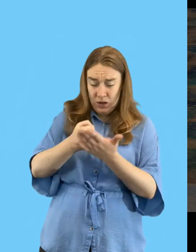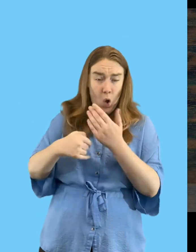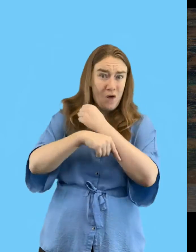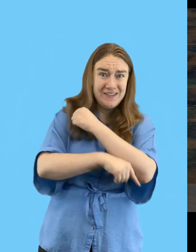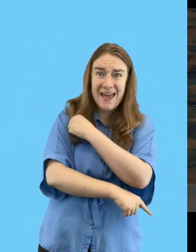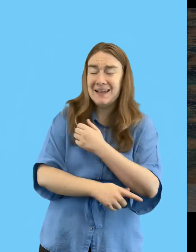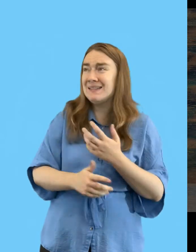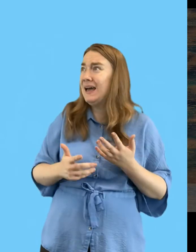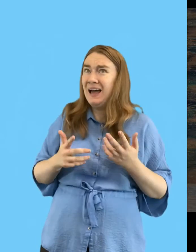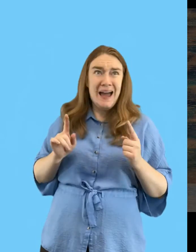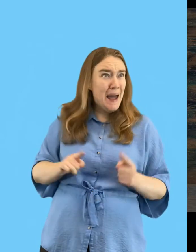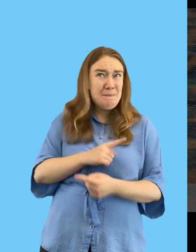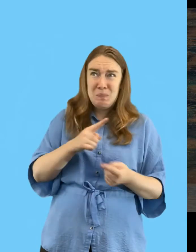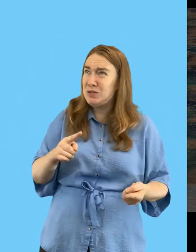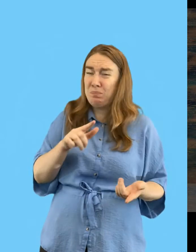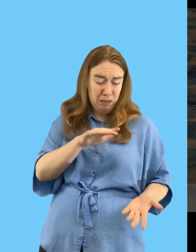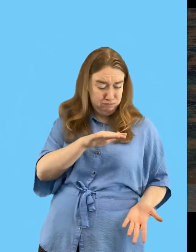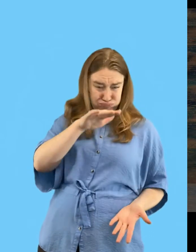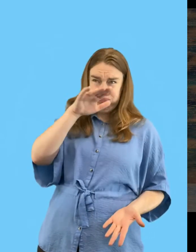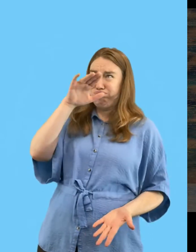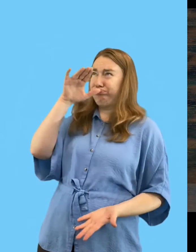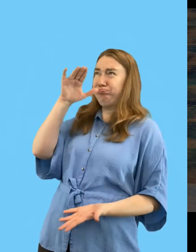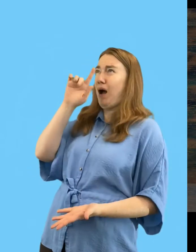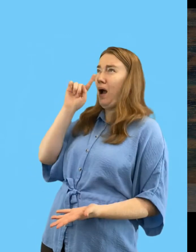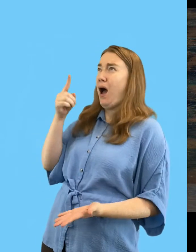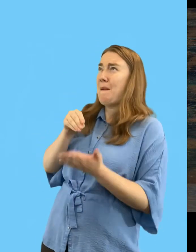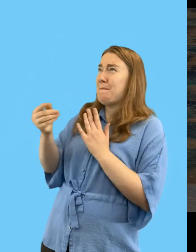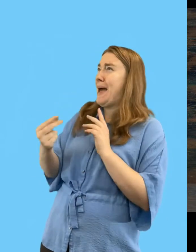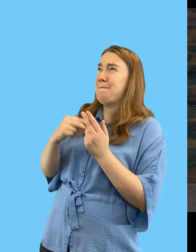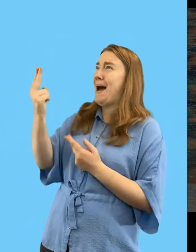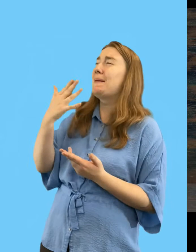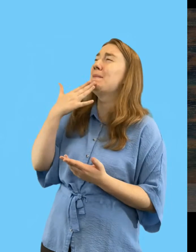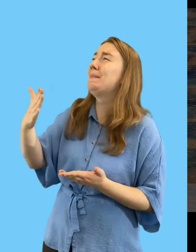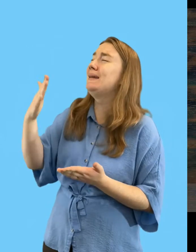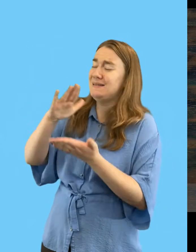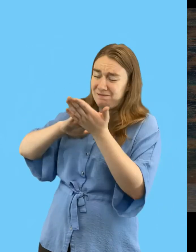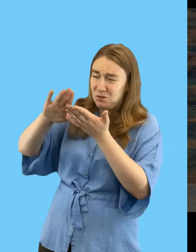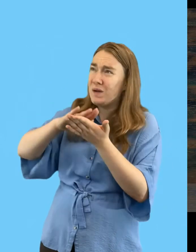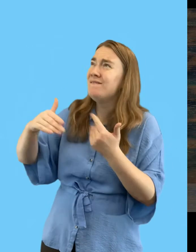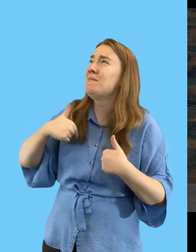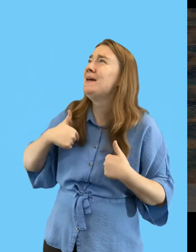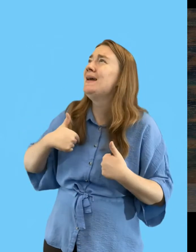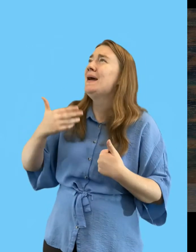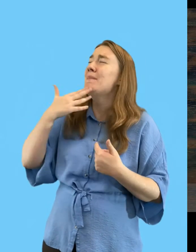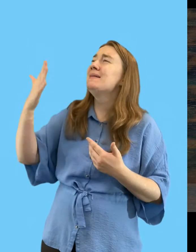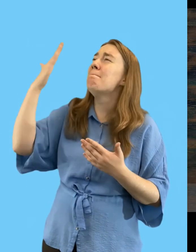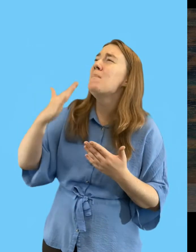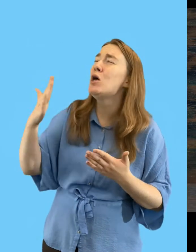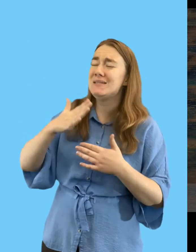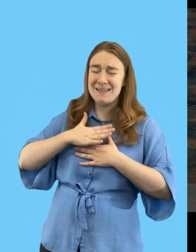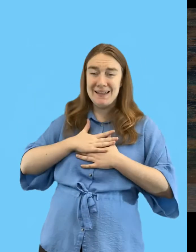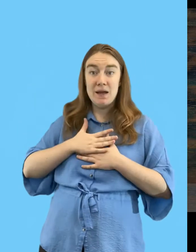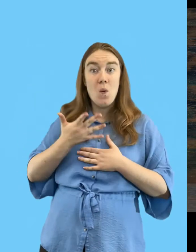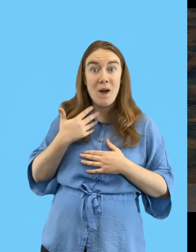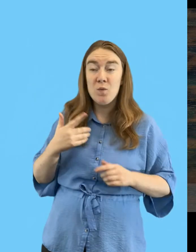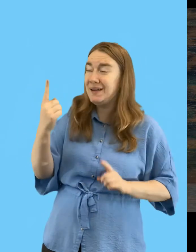pay back the debt of sin that I've built up. Please have mercy on me. Please have mercy on me." If we say that